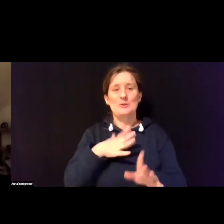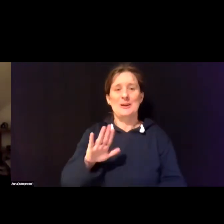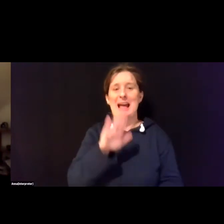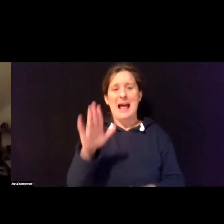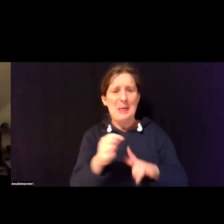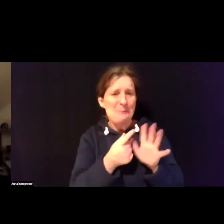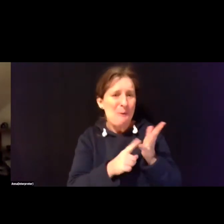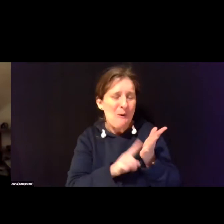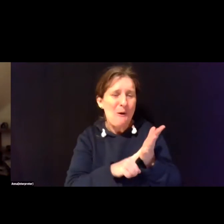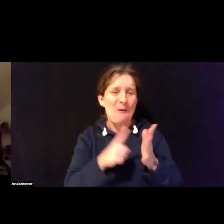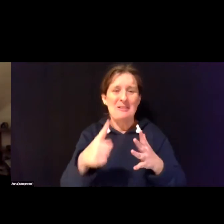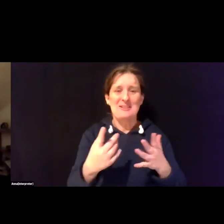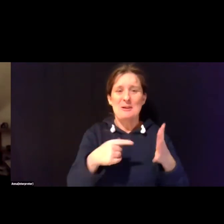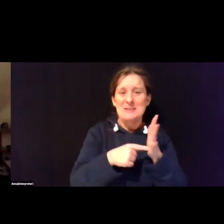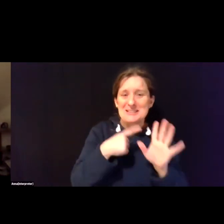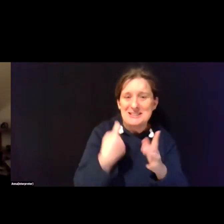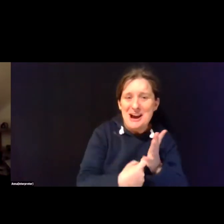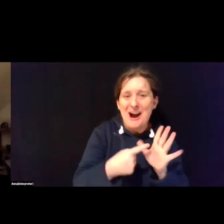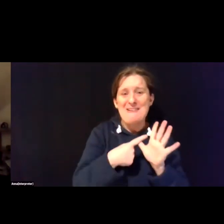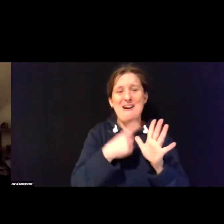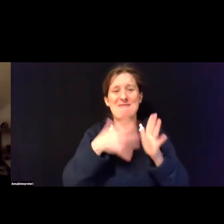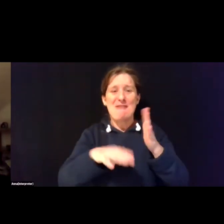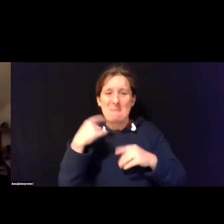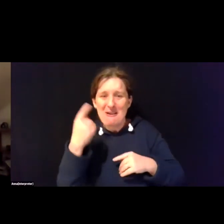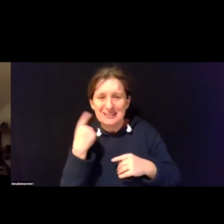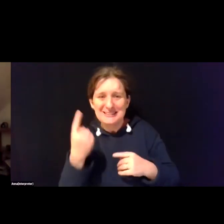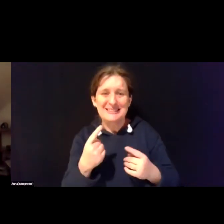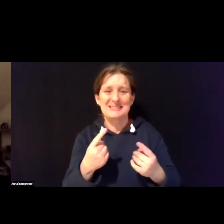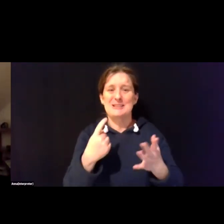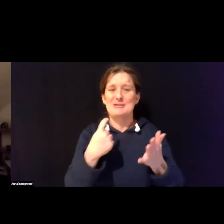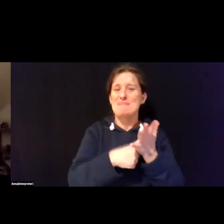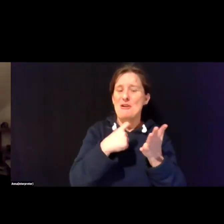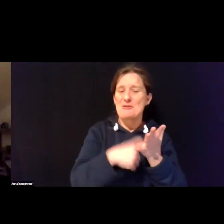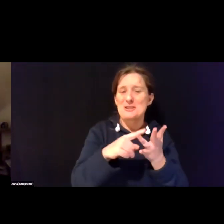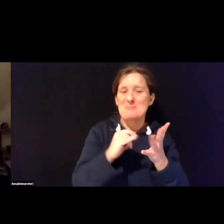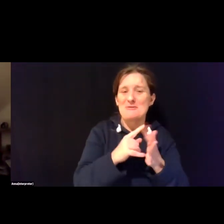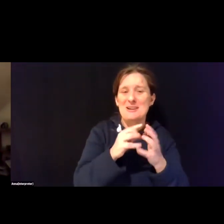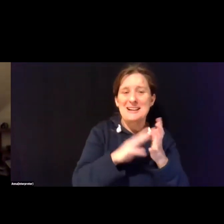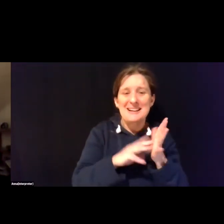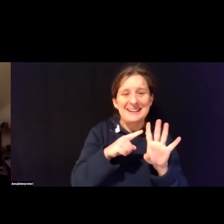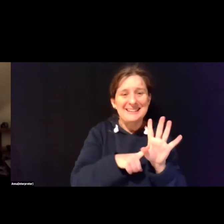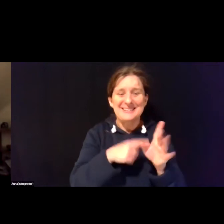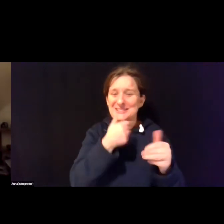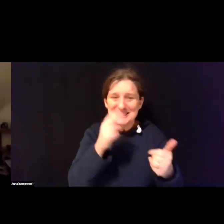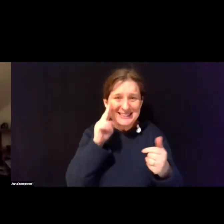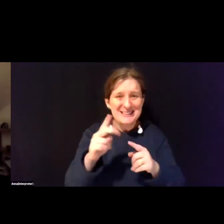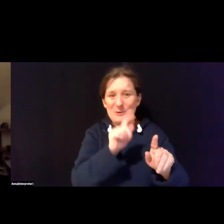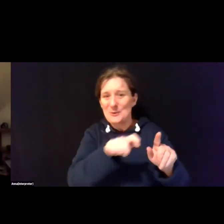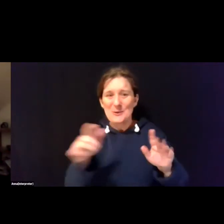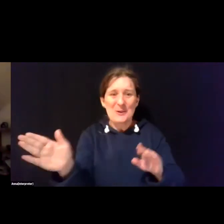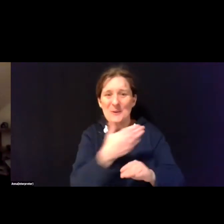John from Worksop, Tara from Southeast London, who's in our audience. We have Rosemary as well. It's great to see you guys all joining us